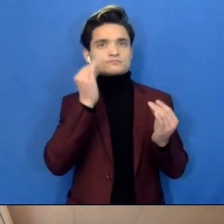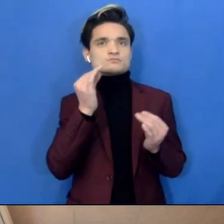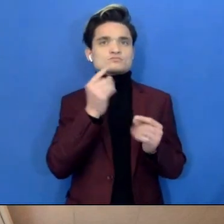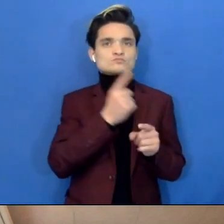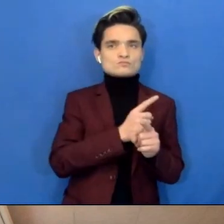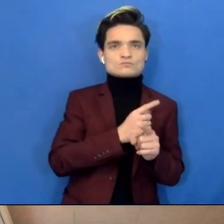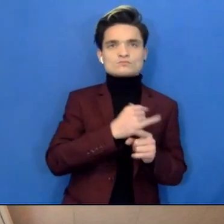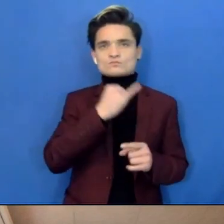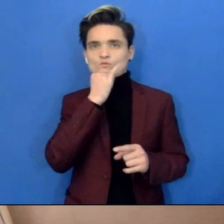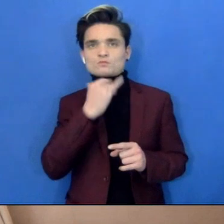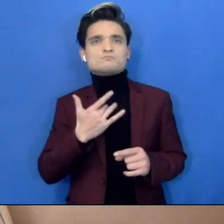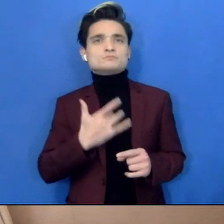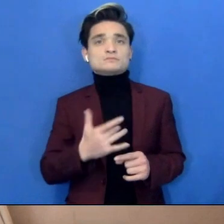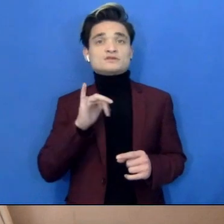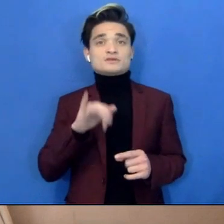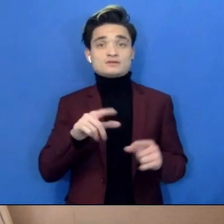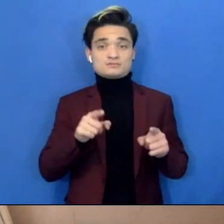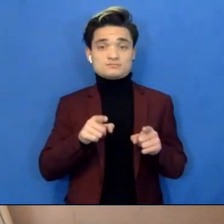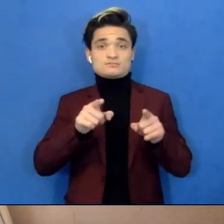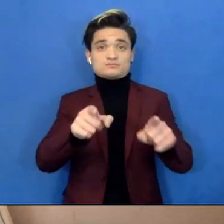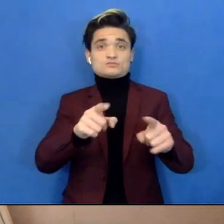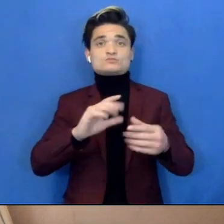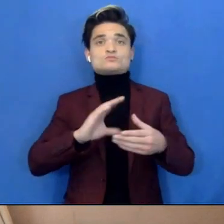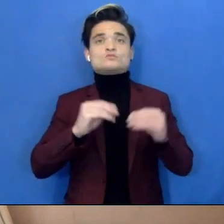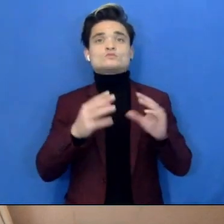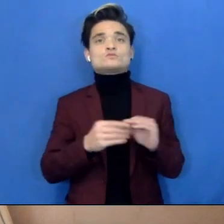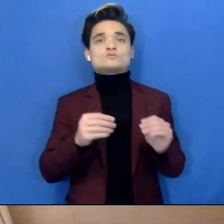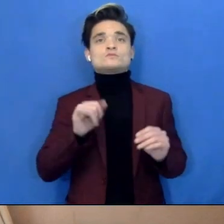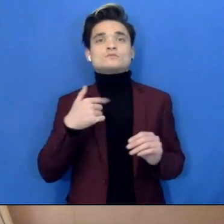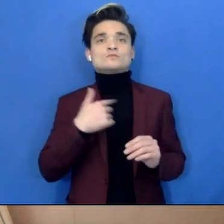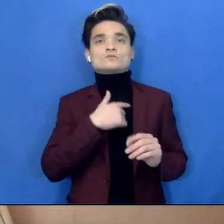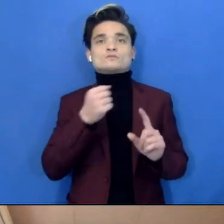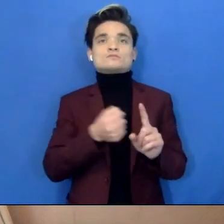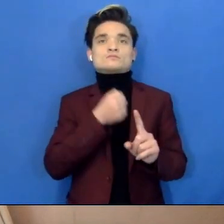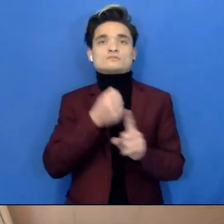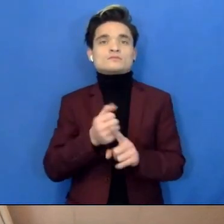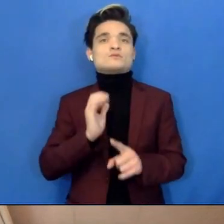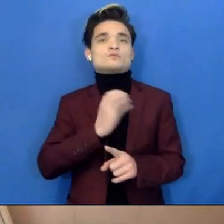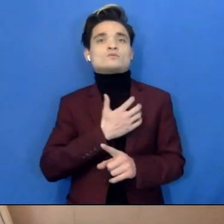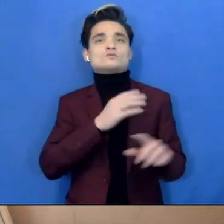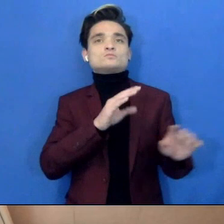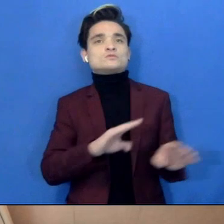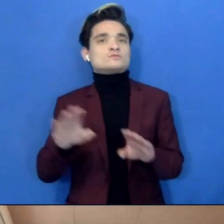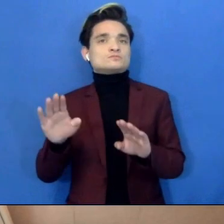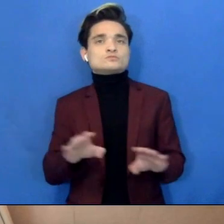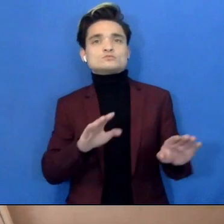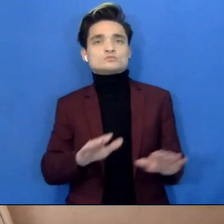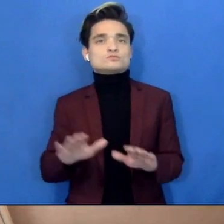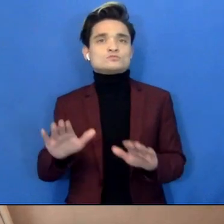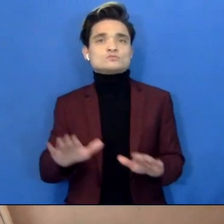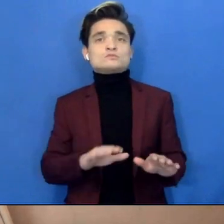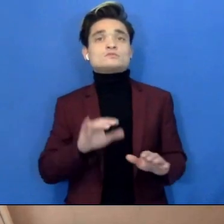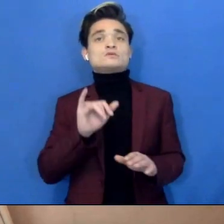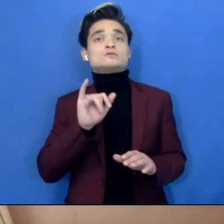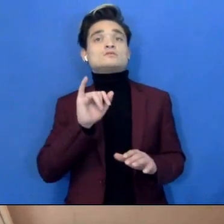behavior. If we're in the jazz, and the idea is to have these working in harmony. If we're in the jazz part, I feel the music in